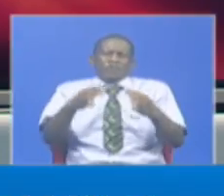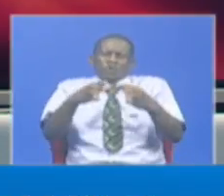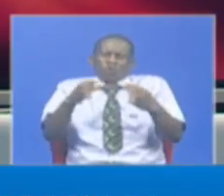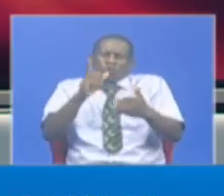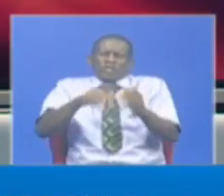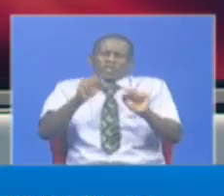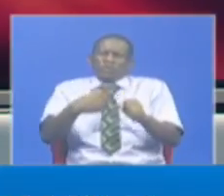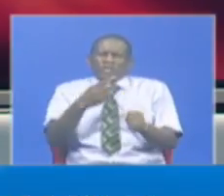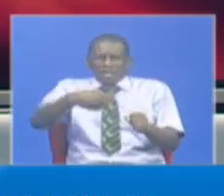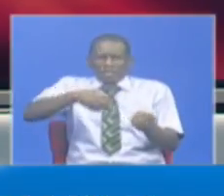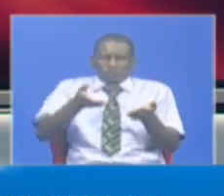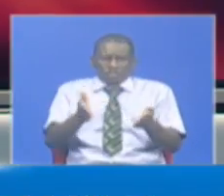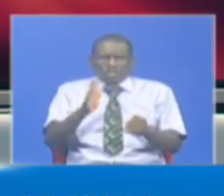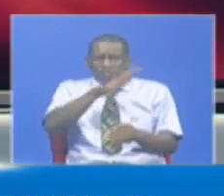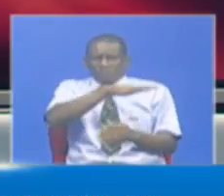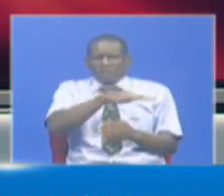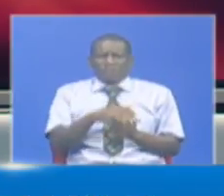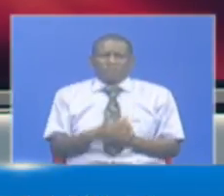evening?